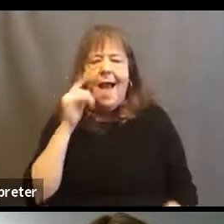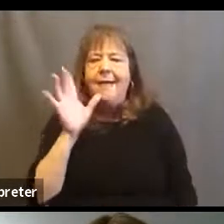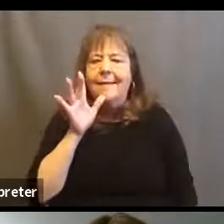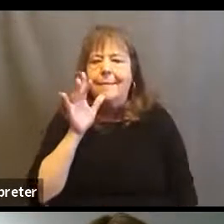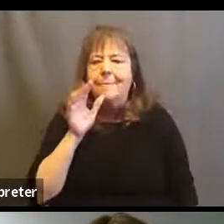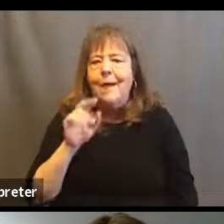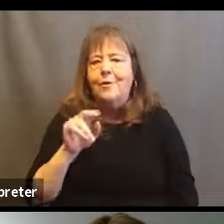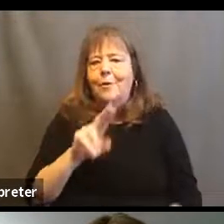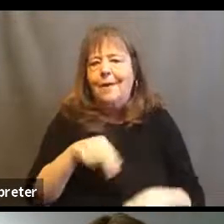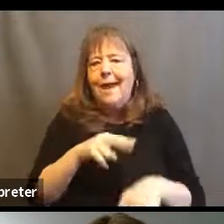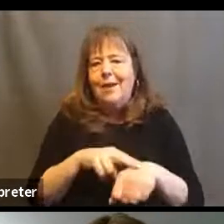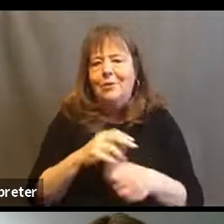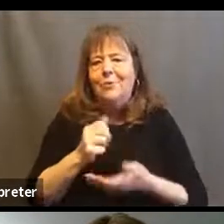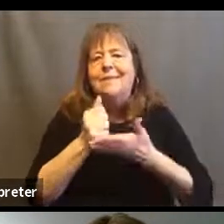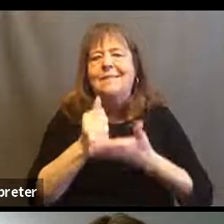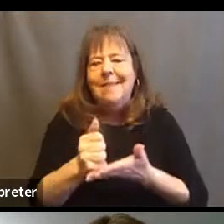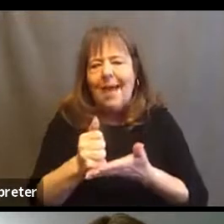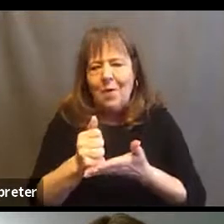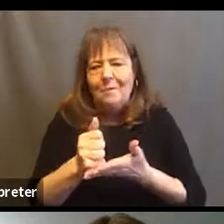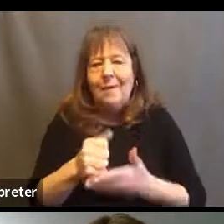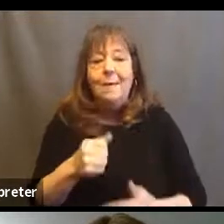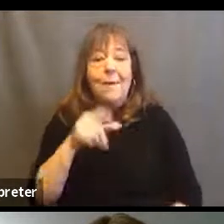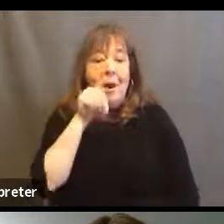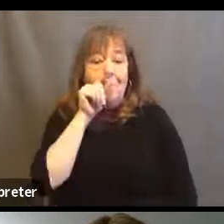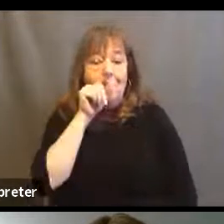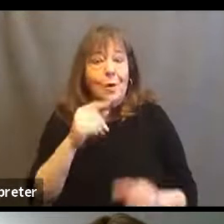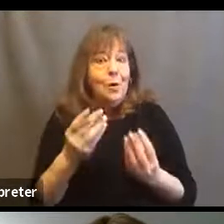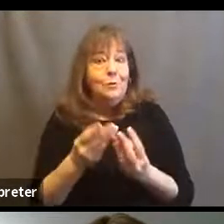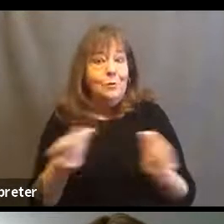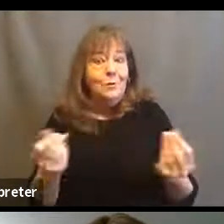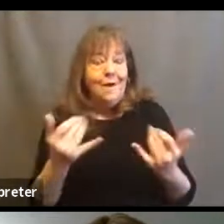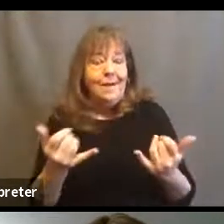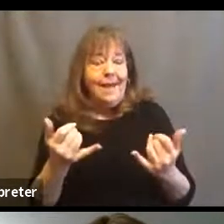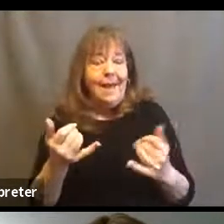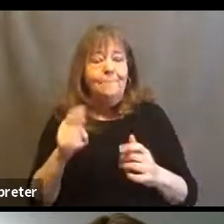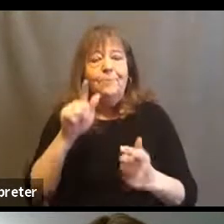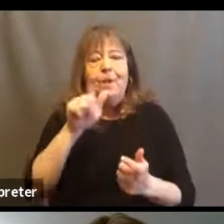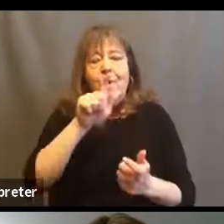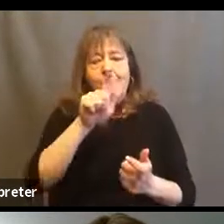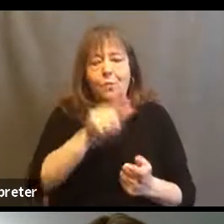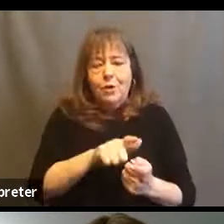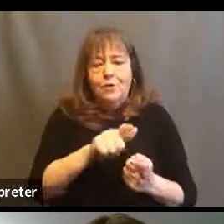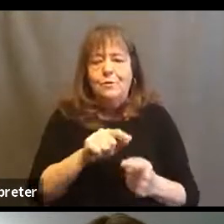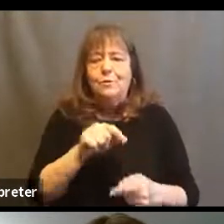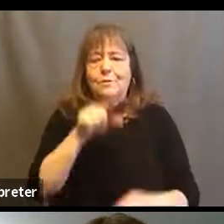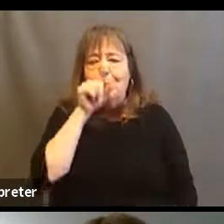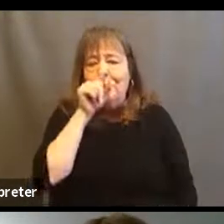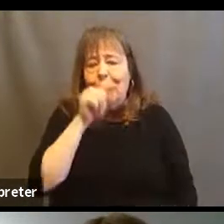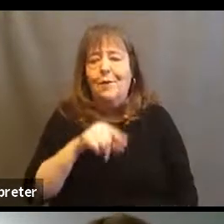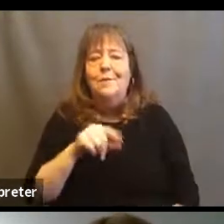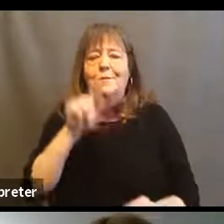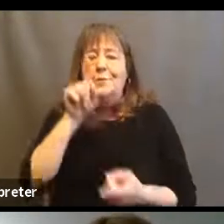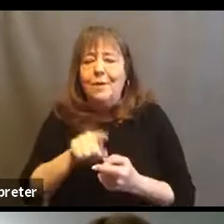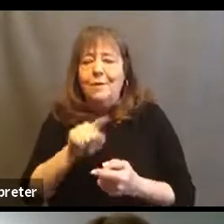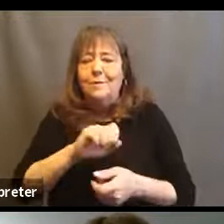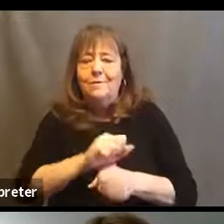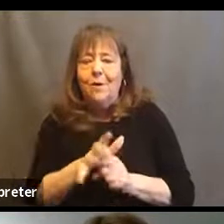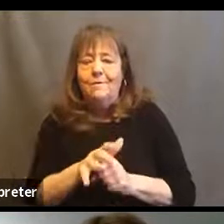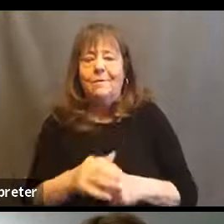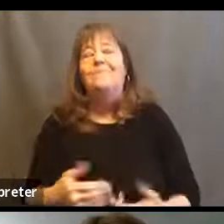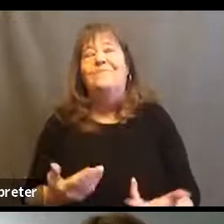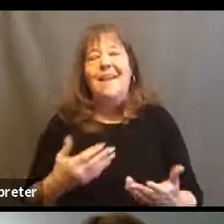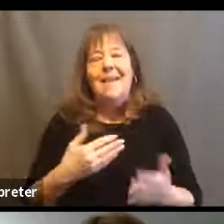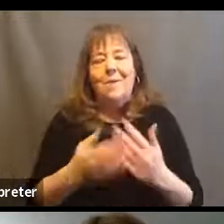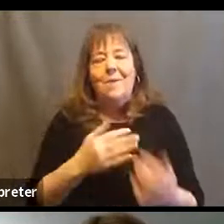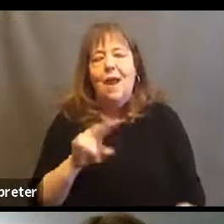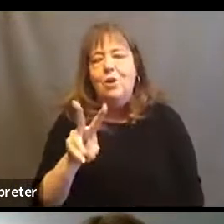helping, Justin, and so far the birds seem to be gone. So we've had reduced birds, reduced COVID. That's great. So in regards to our numbers, we have